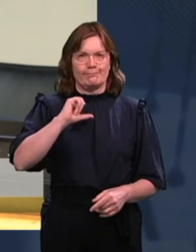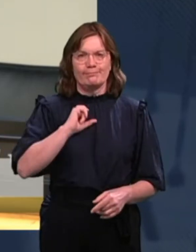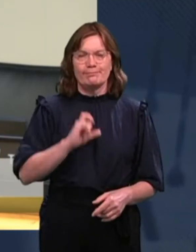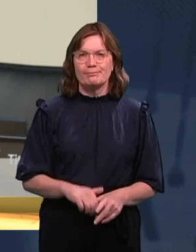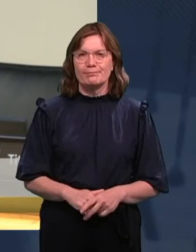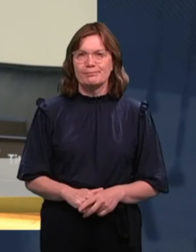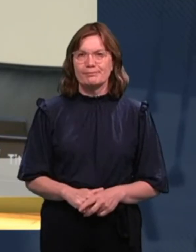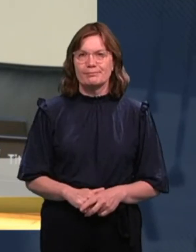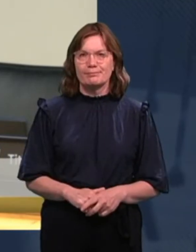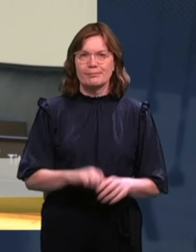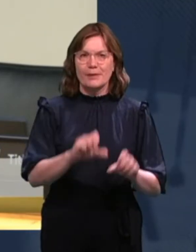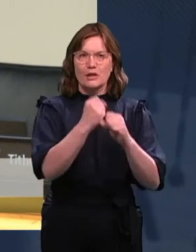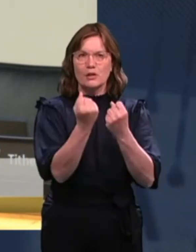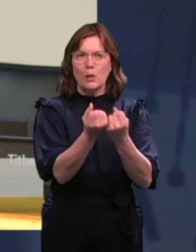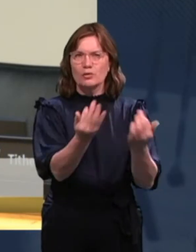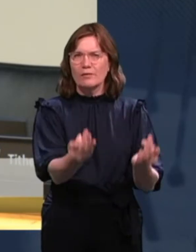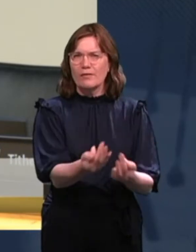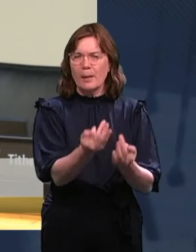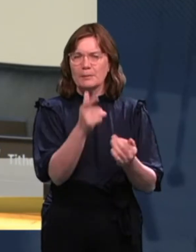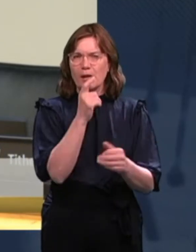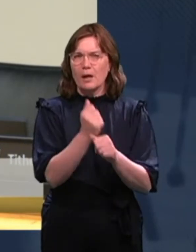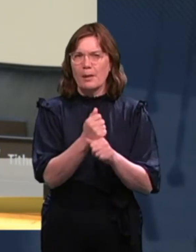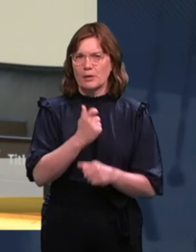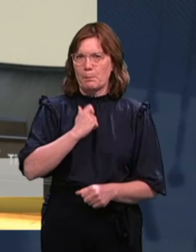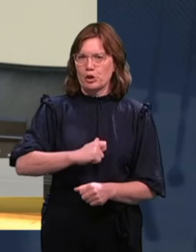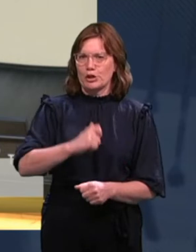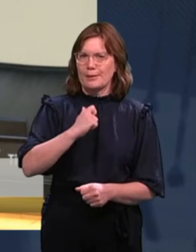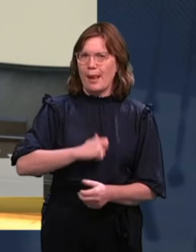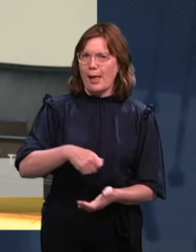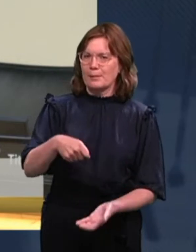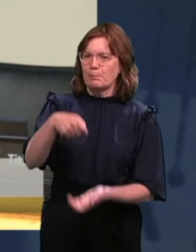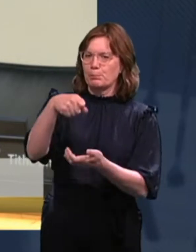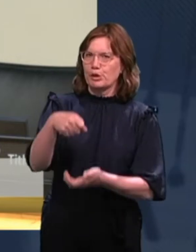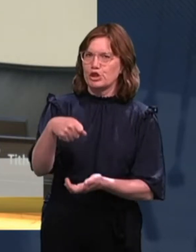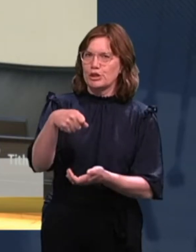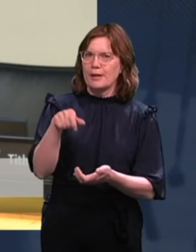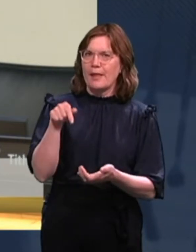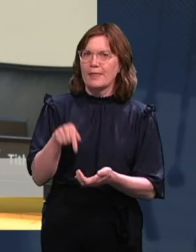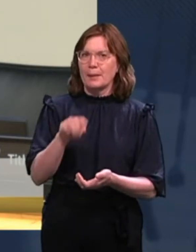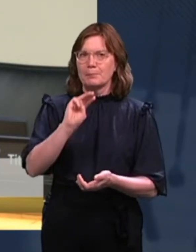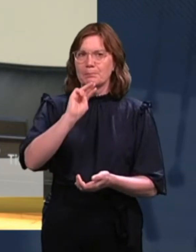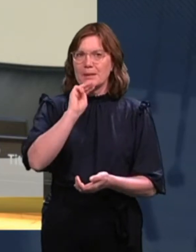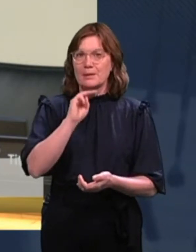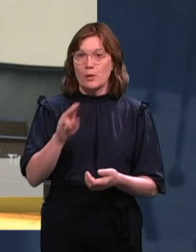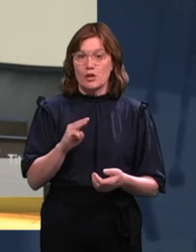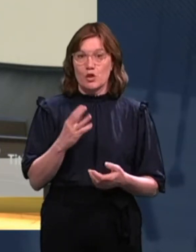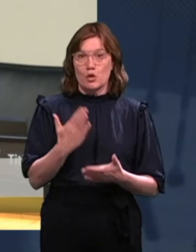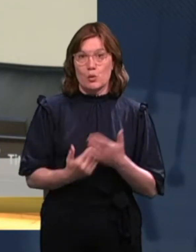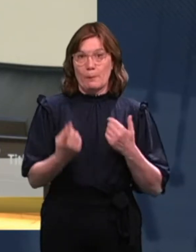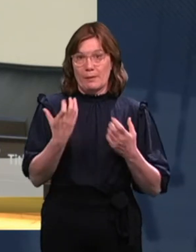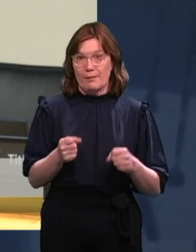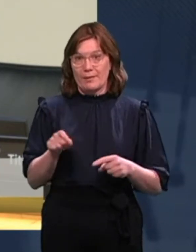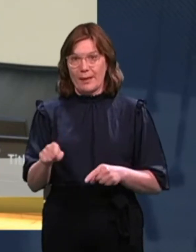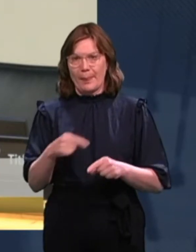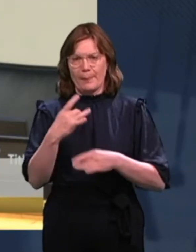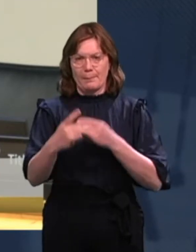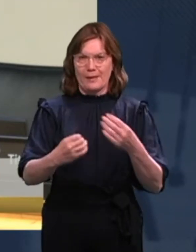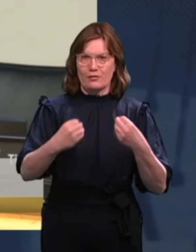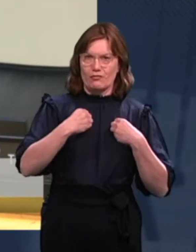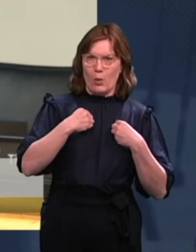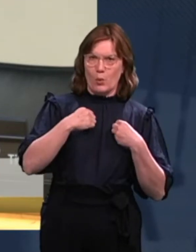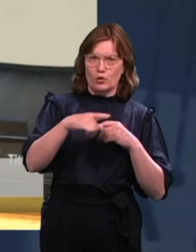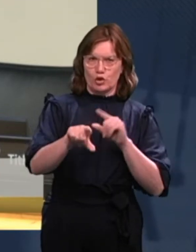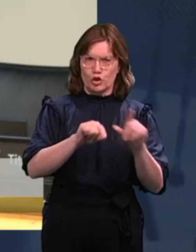highlighted the importance of personalised budgets as a tool that allows people to make their own choices supported by their own